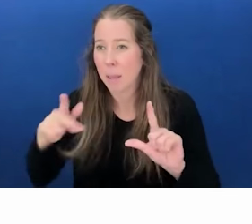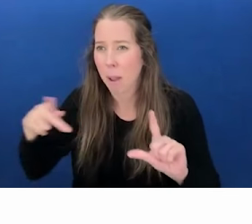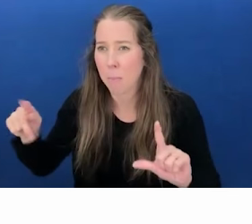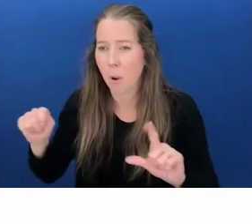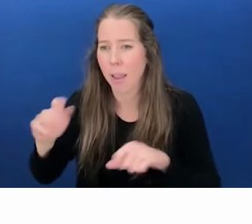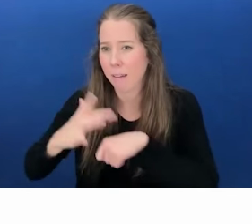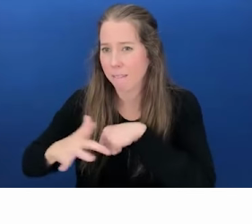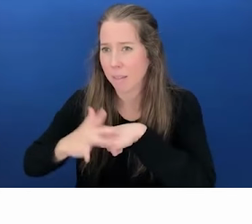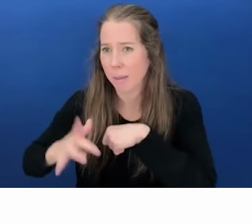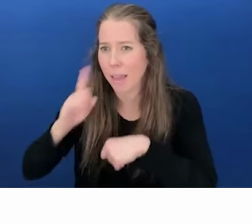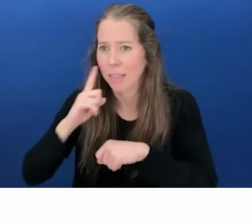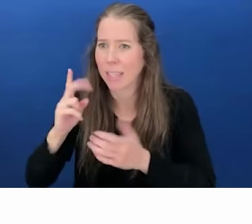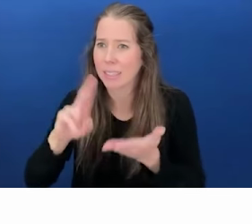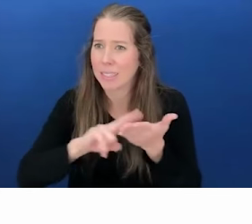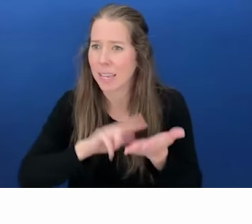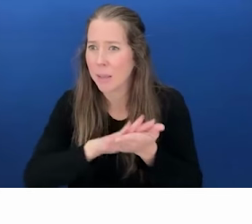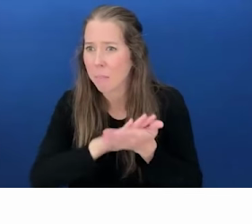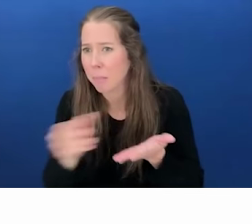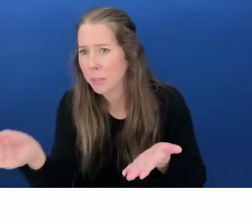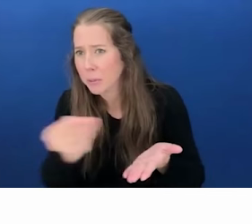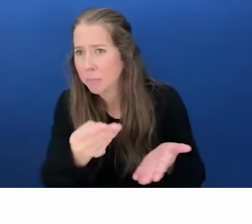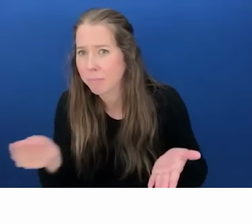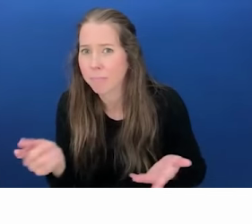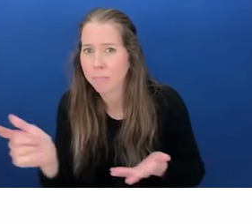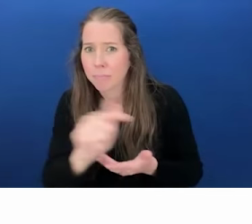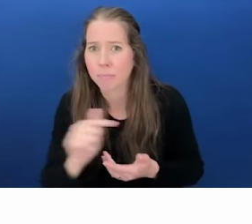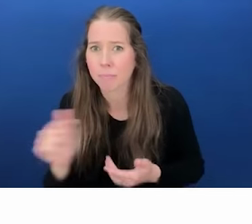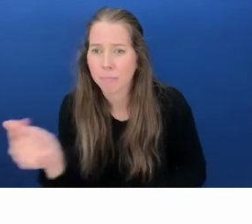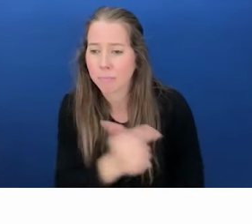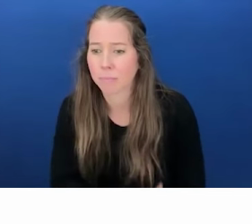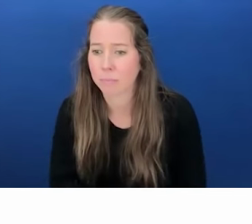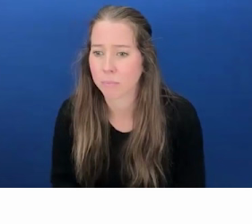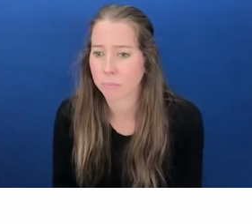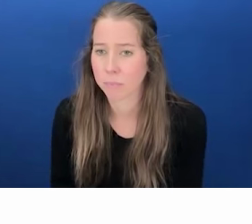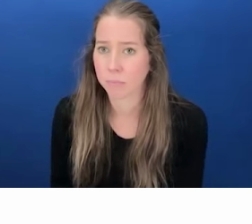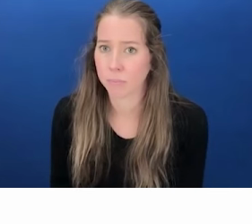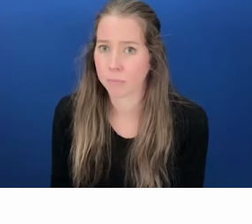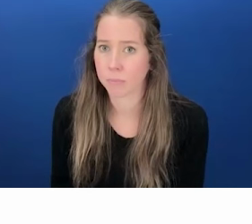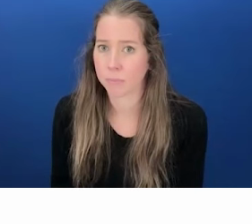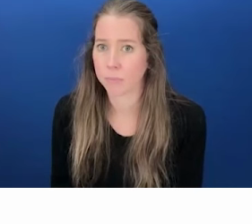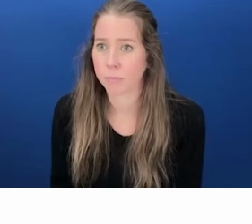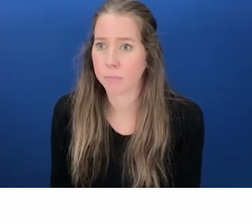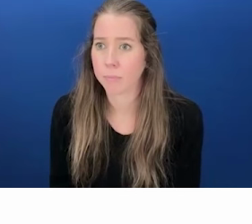the sign-in sheet is kind of. Survey, is it electronic or is it paper survey?